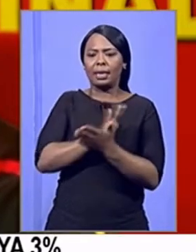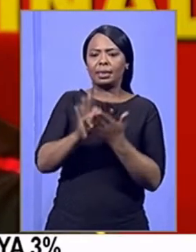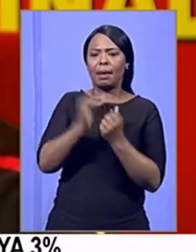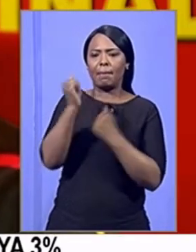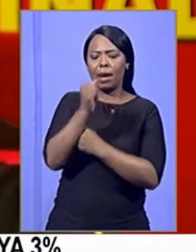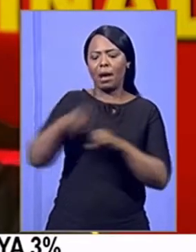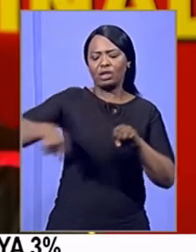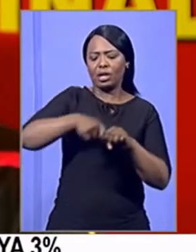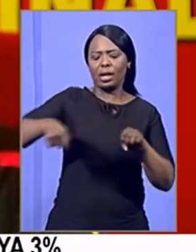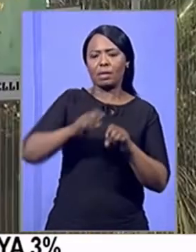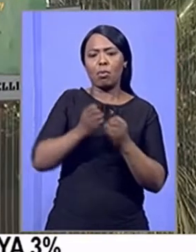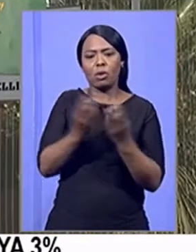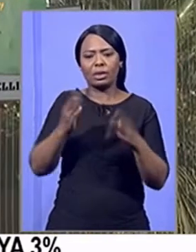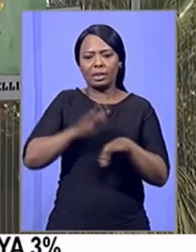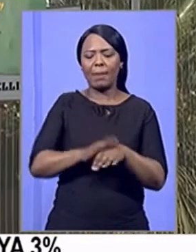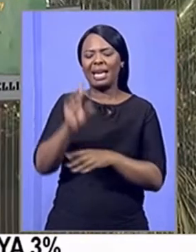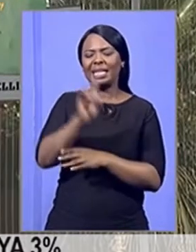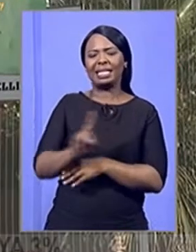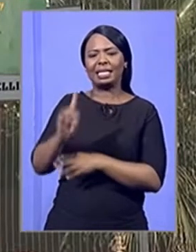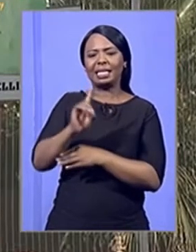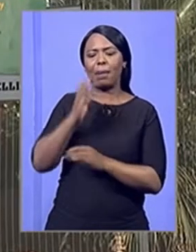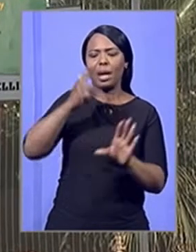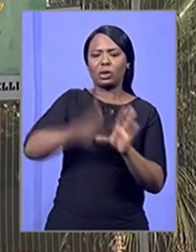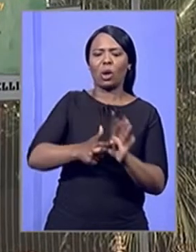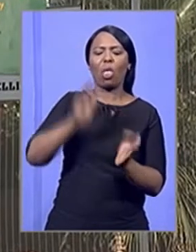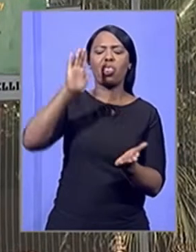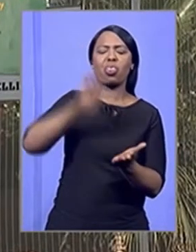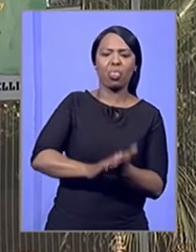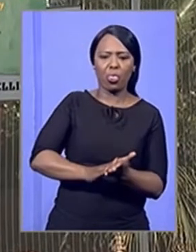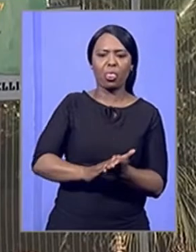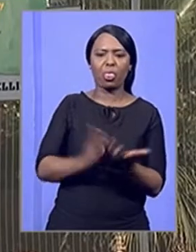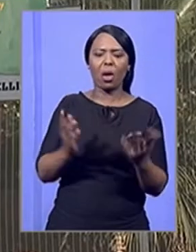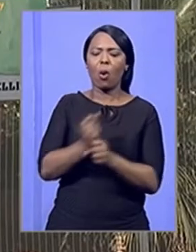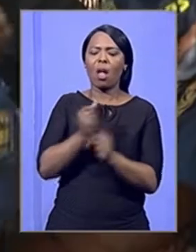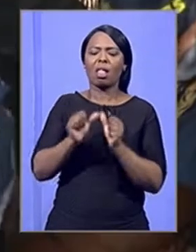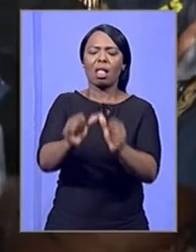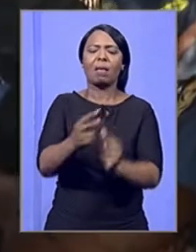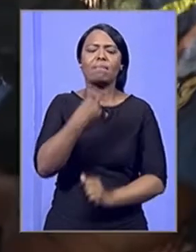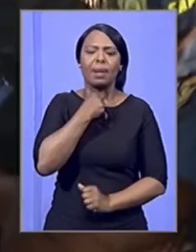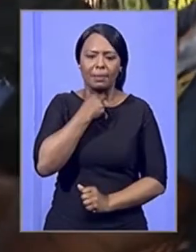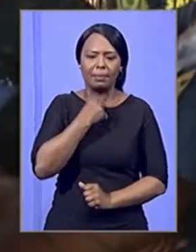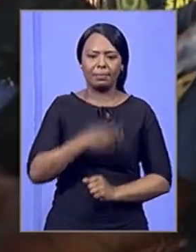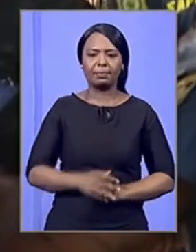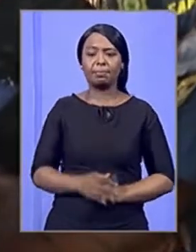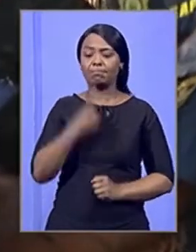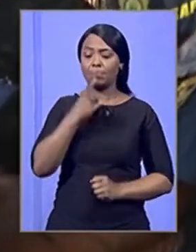short of diesel. Popcru e phaeletse ka lereng mosebetsi o keke wa tswela pele